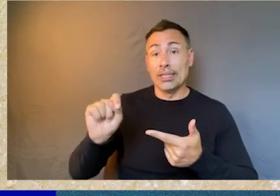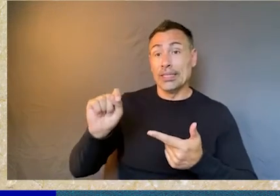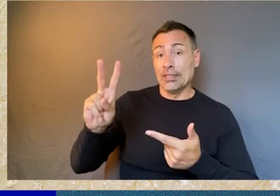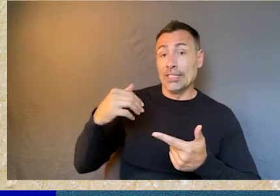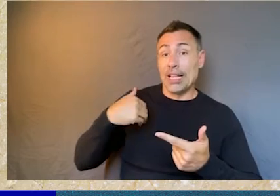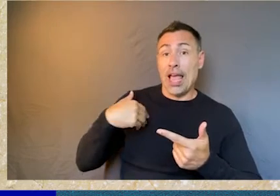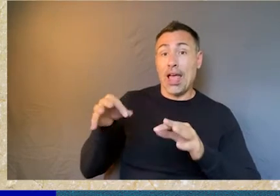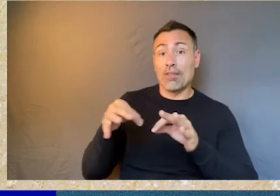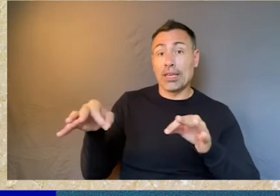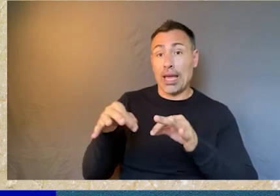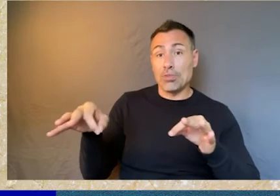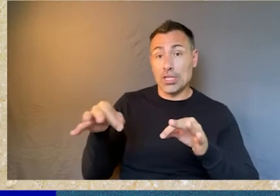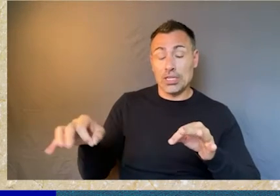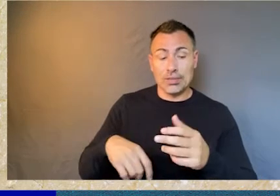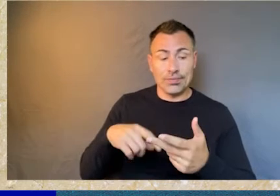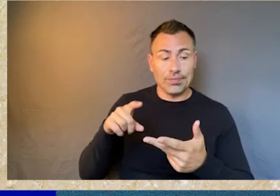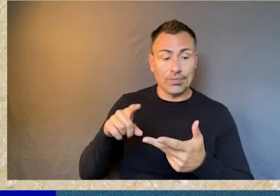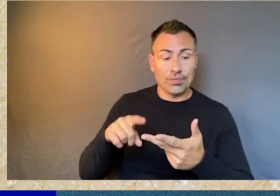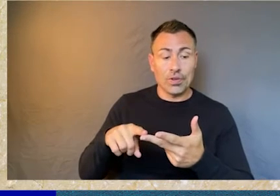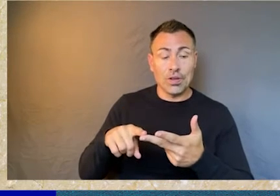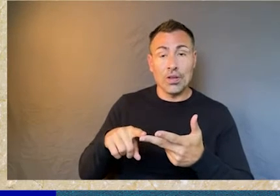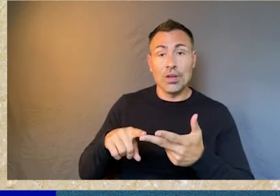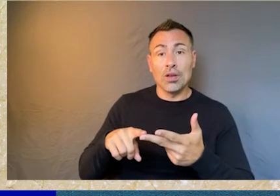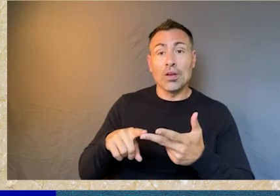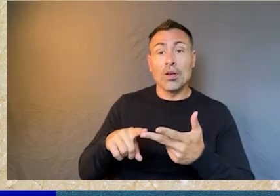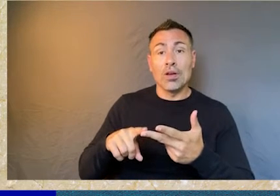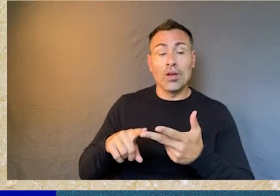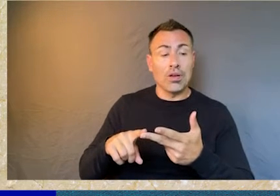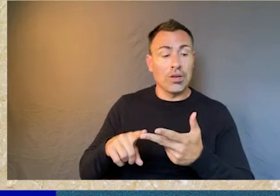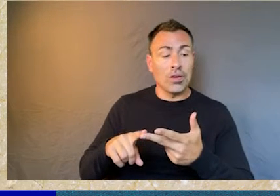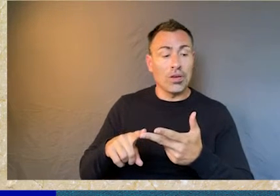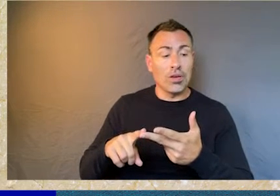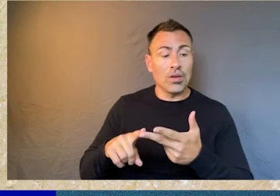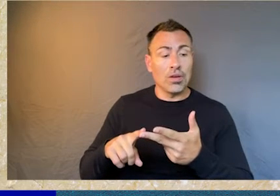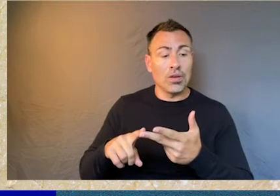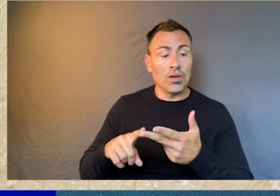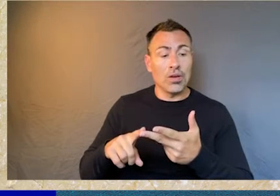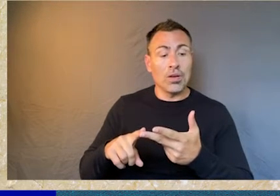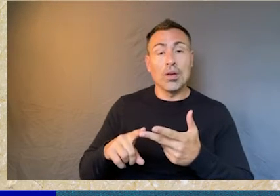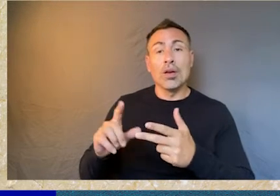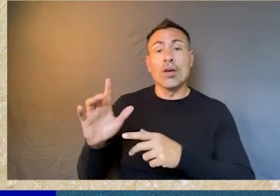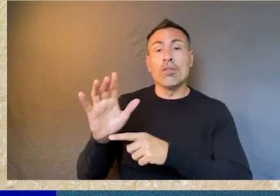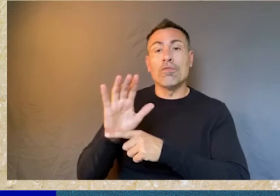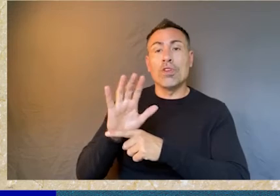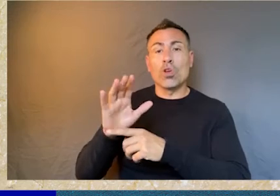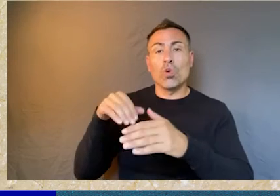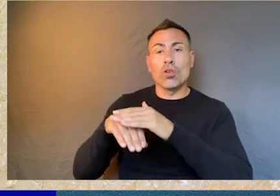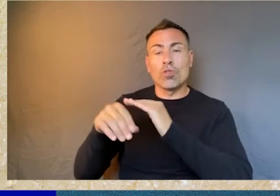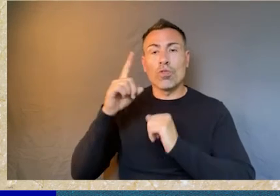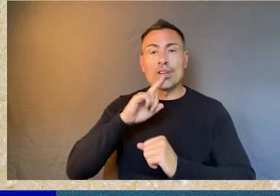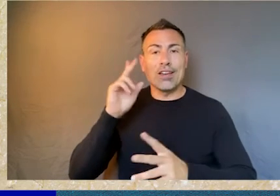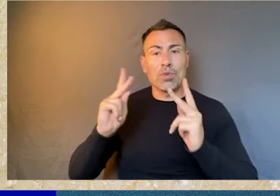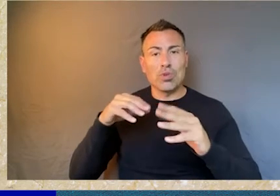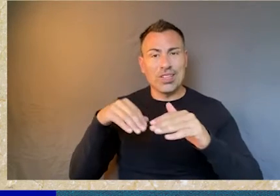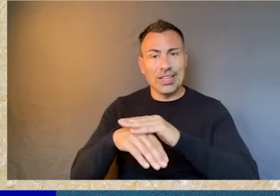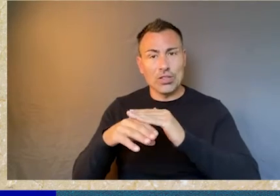with closed captioning capabilities, video entry systems to permit deaf people to enter secured building entrances, and